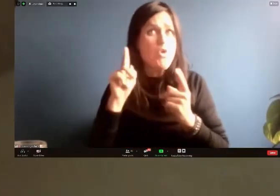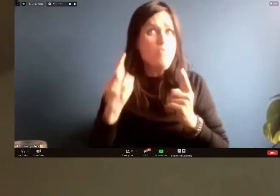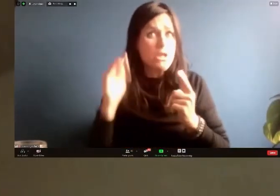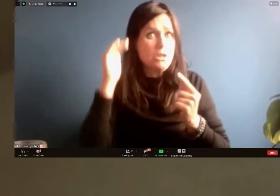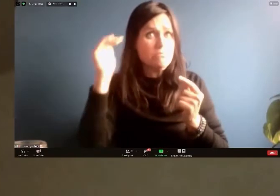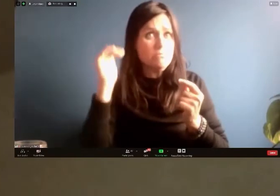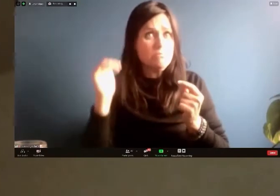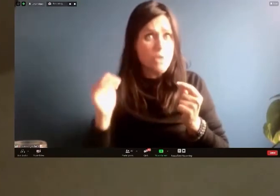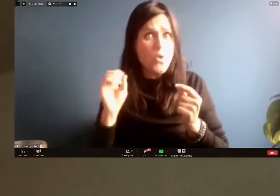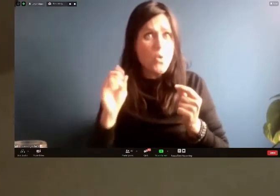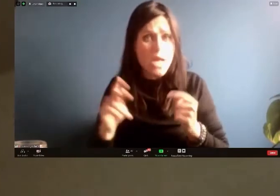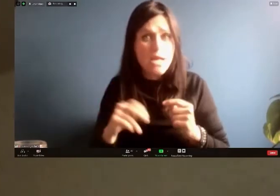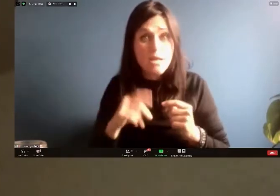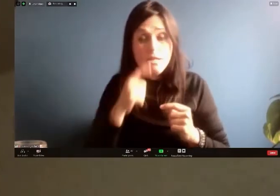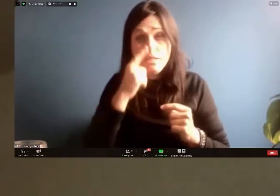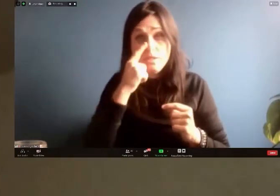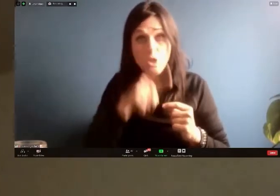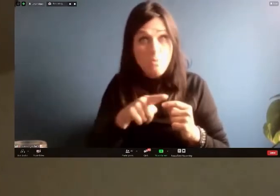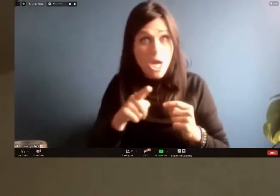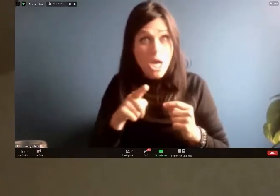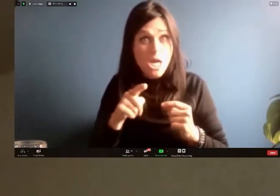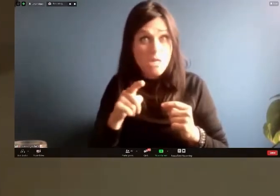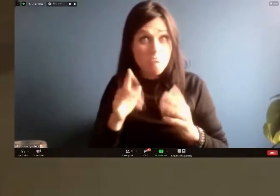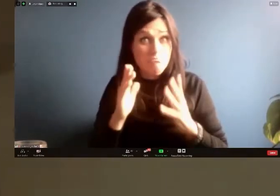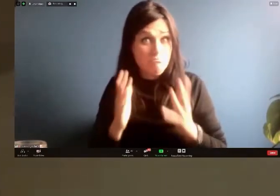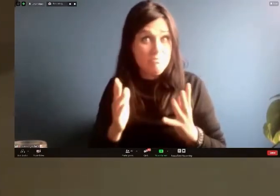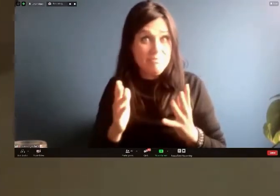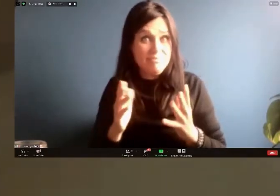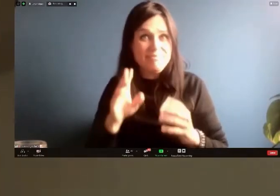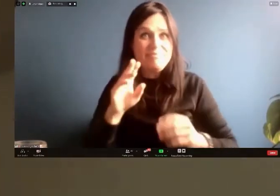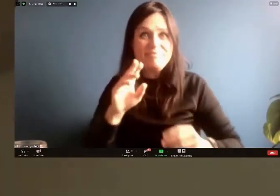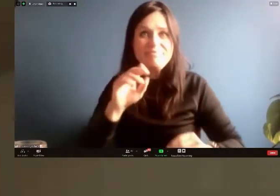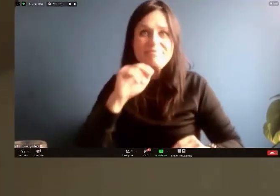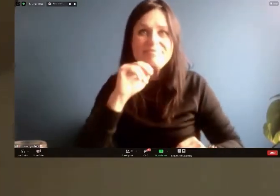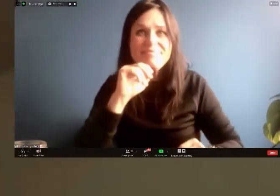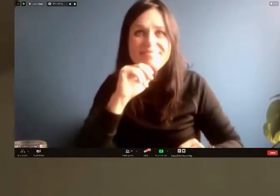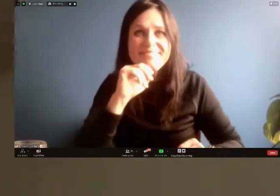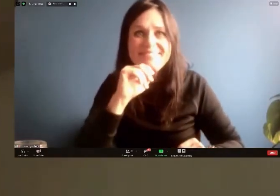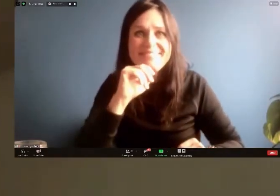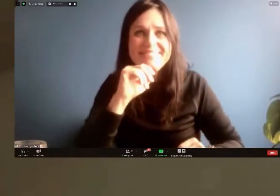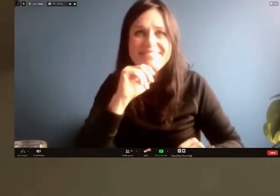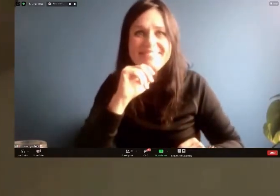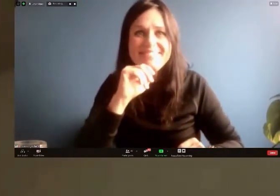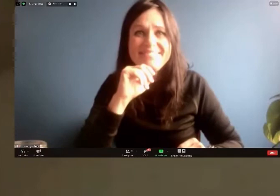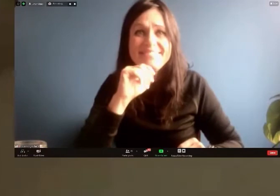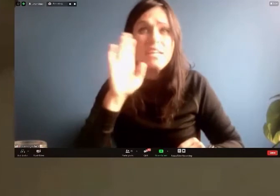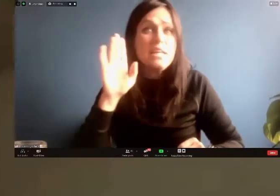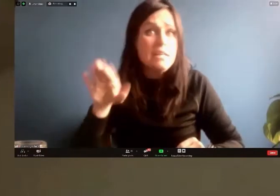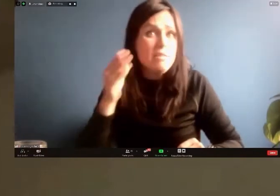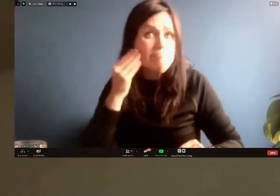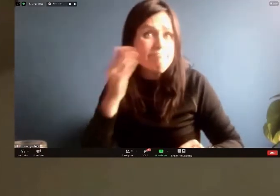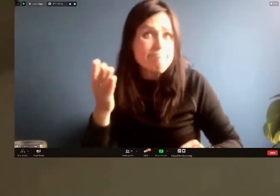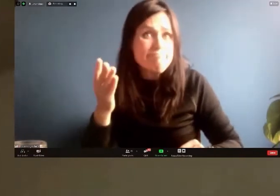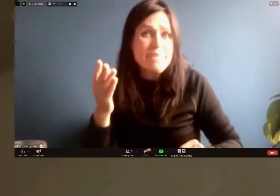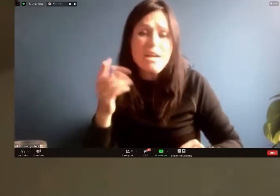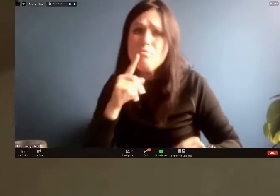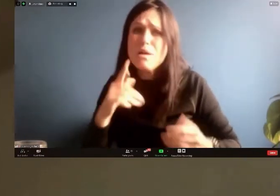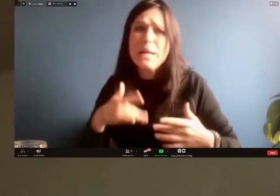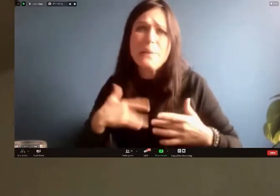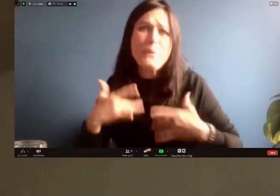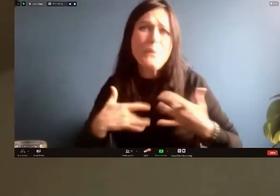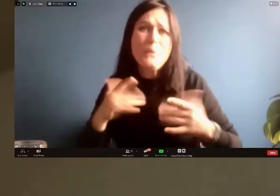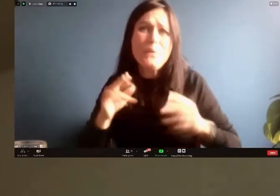you go through those, Susan? And Kaylee, please rest assured, I'm so excited to see